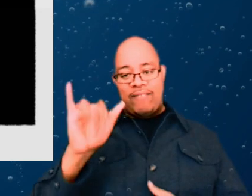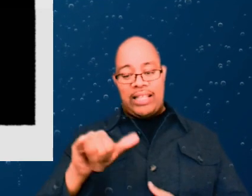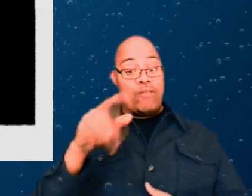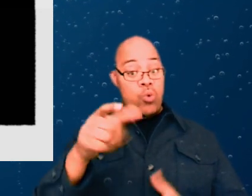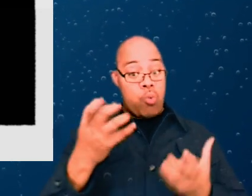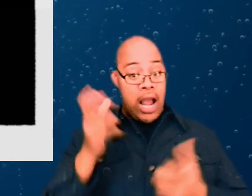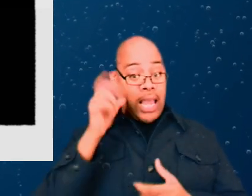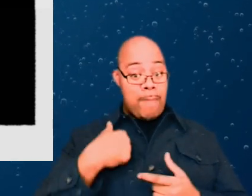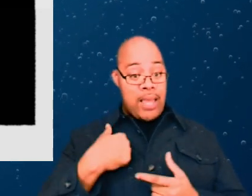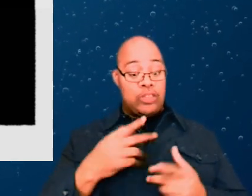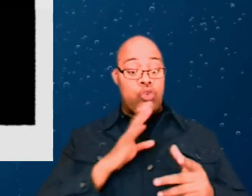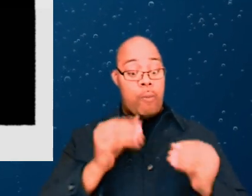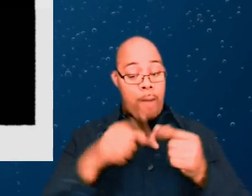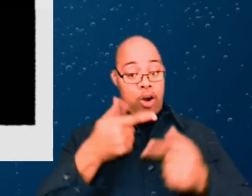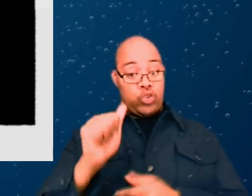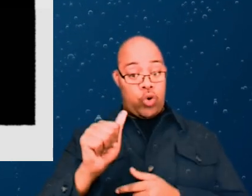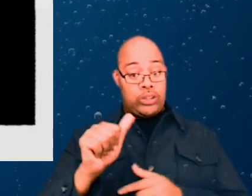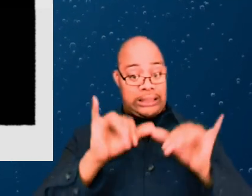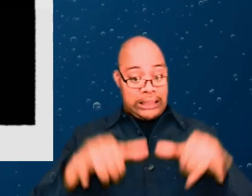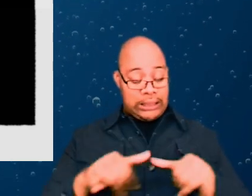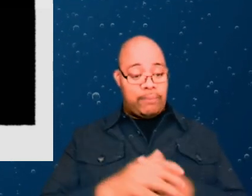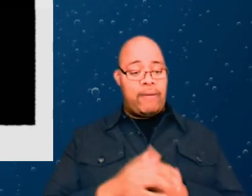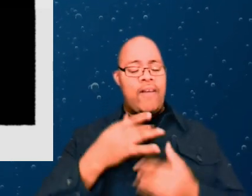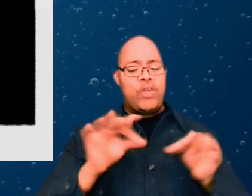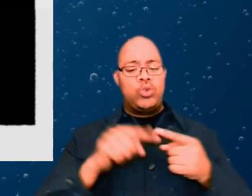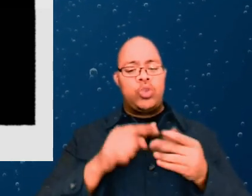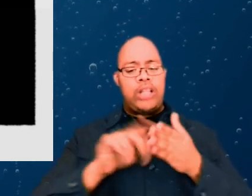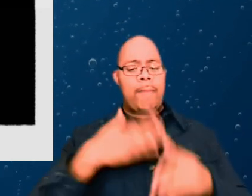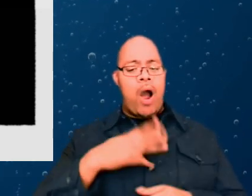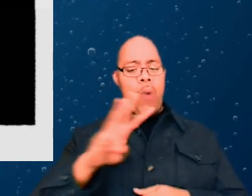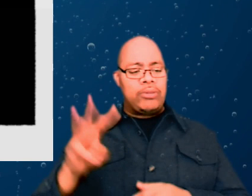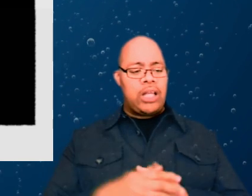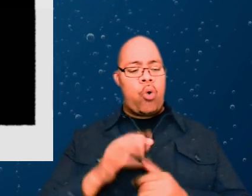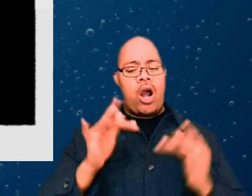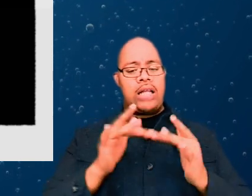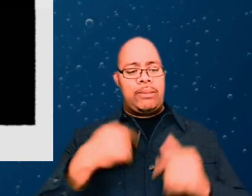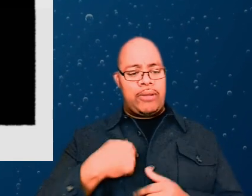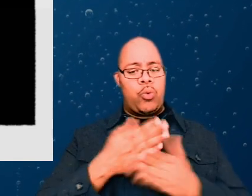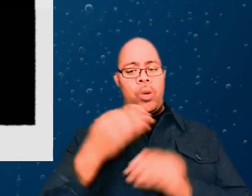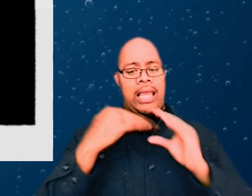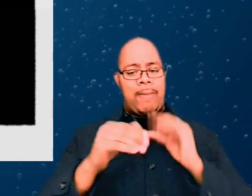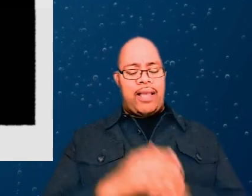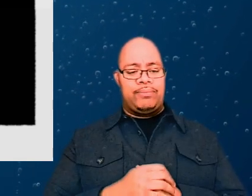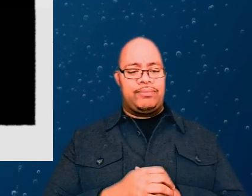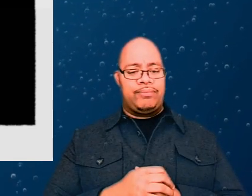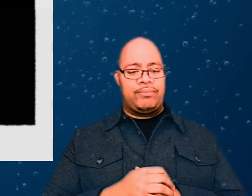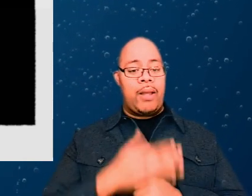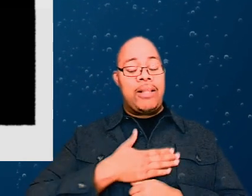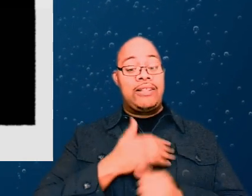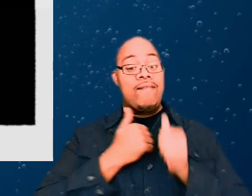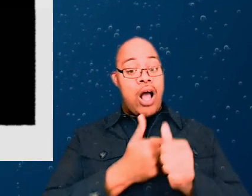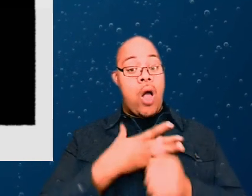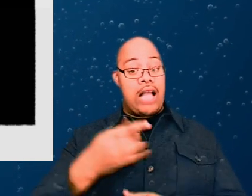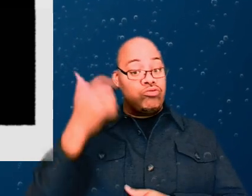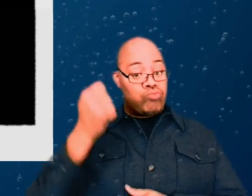to hear me gush about Georgia ecosystems, feel free to check out my website or reach out to me by email. Please follow, like,